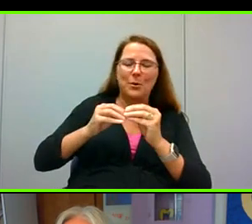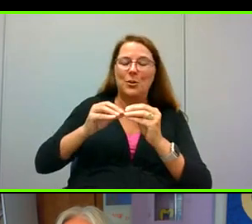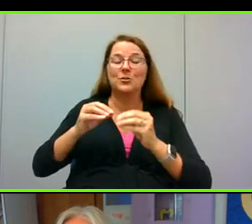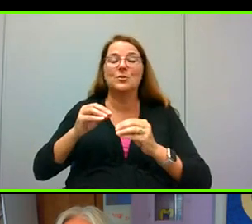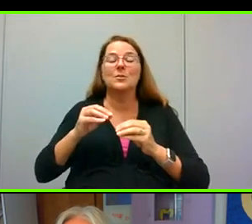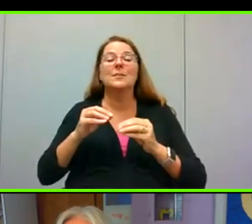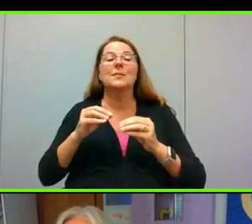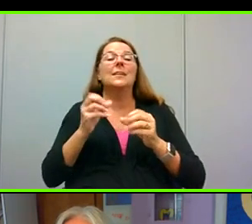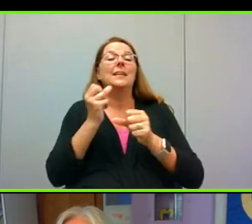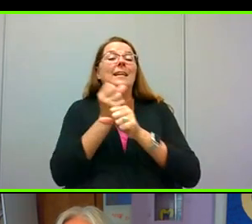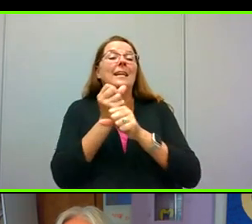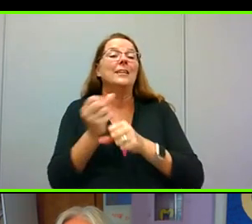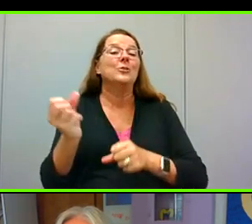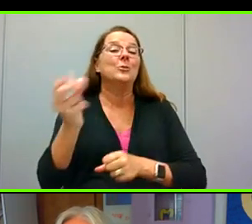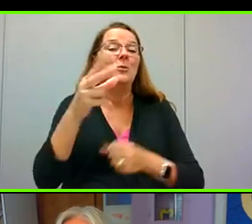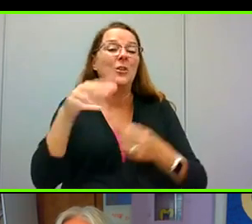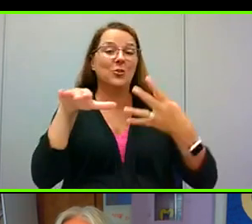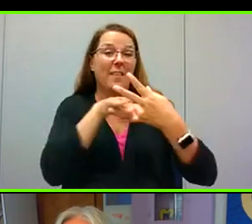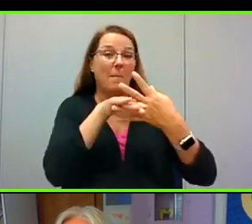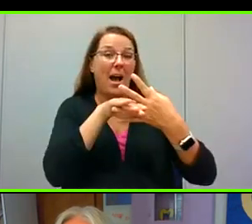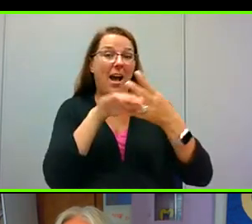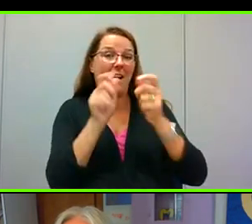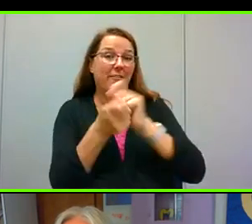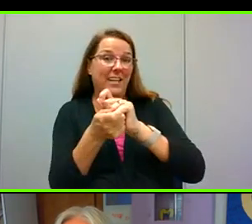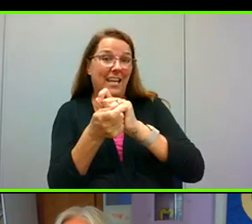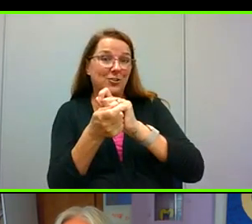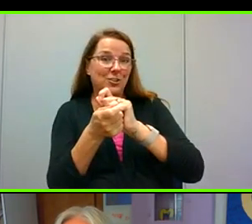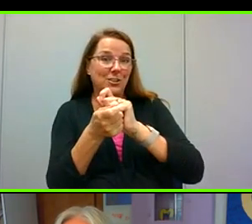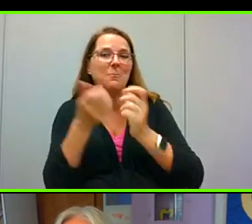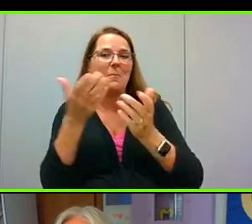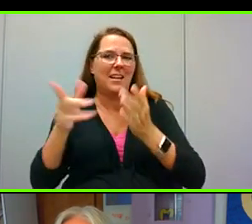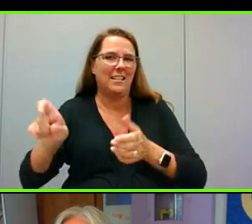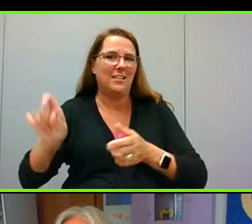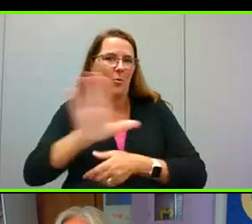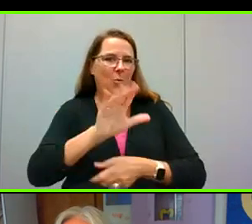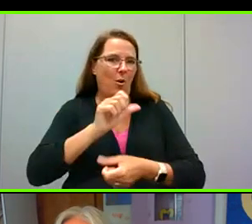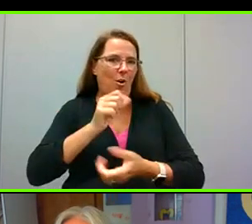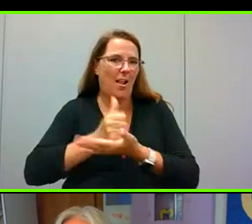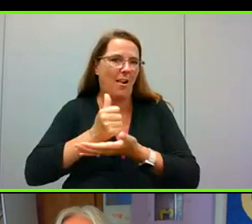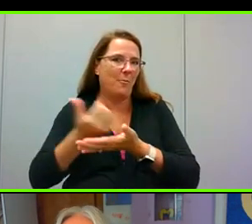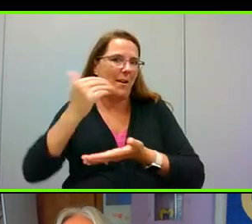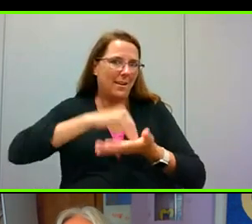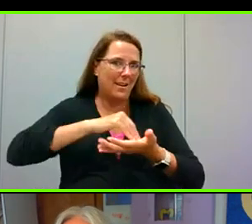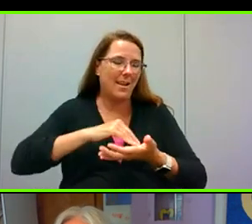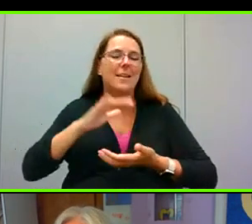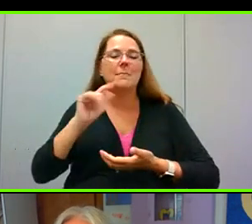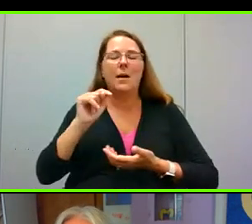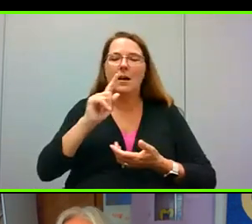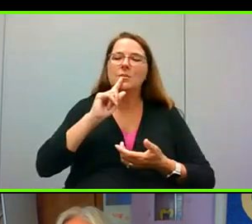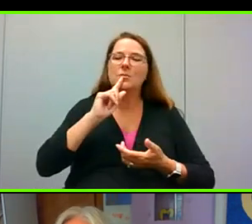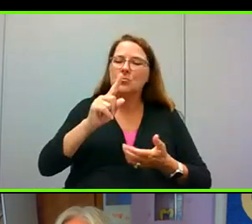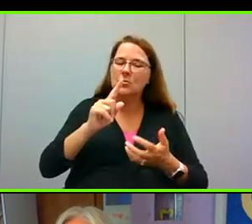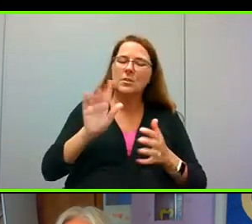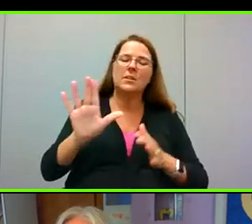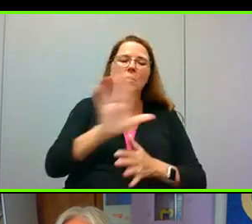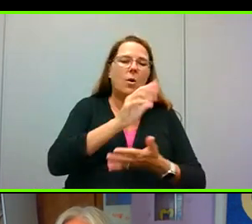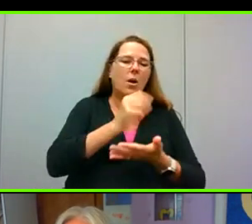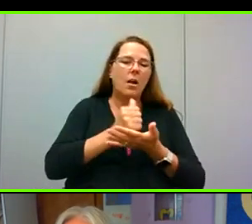years from now, we might need your help again when we do the modification on some of those sections, but it truly was